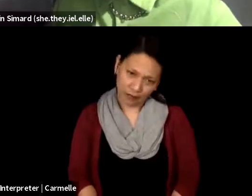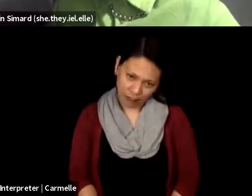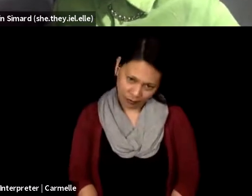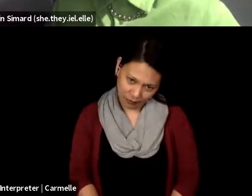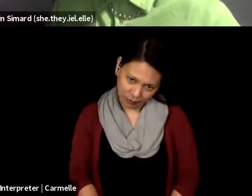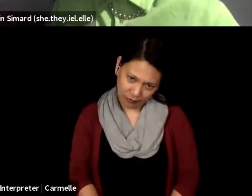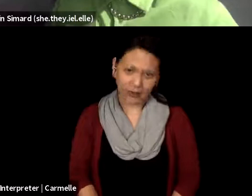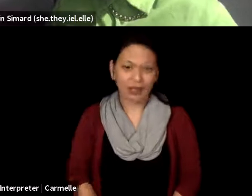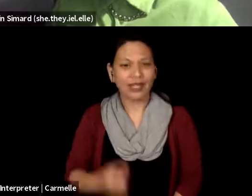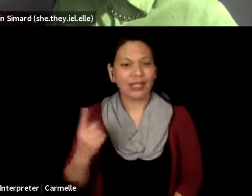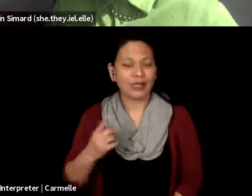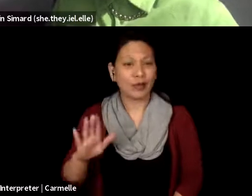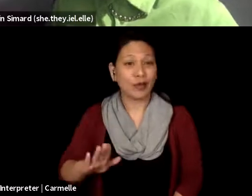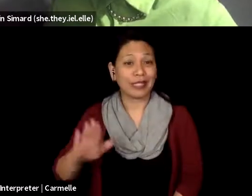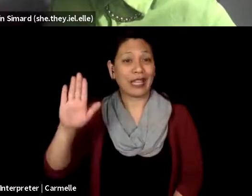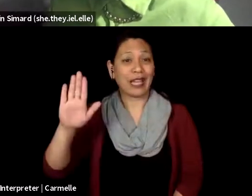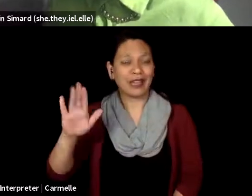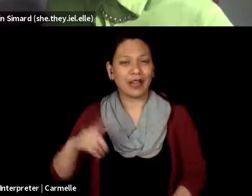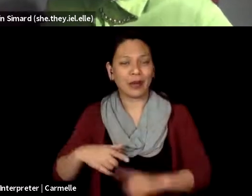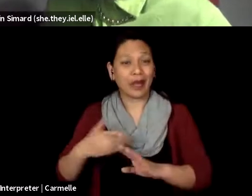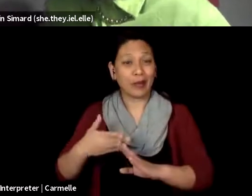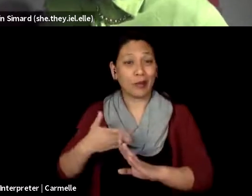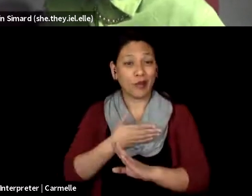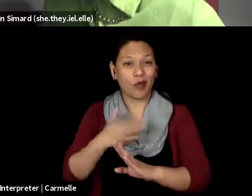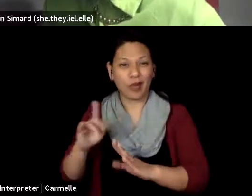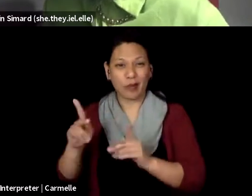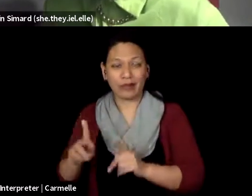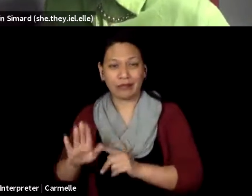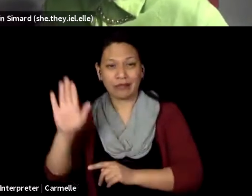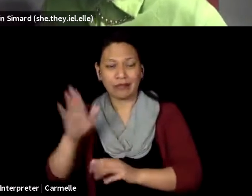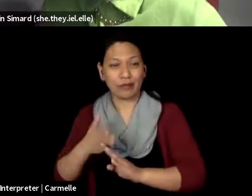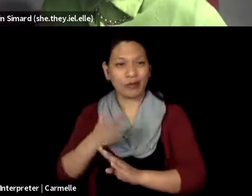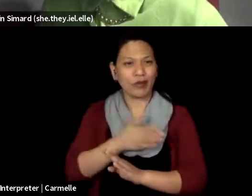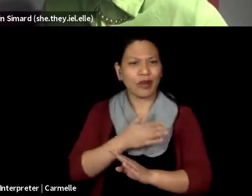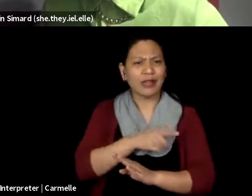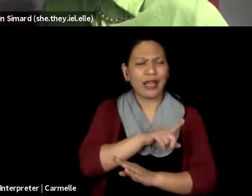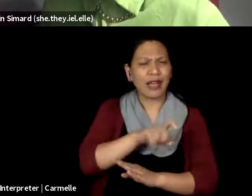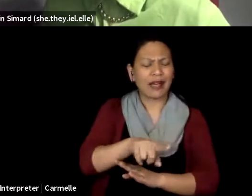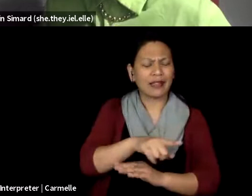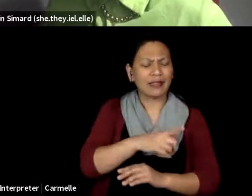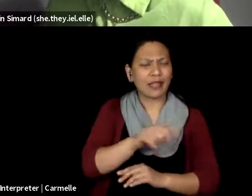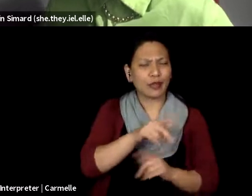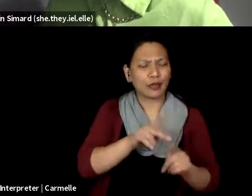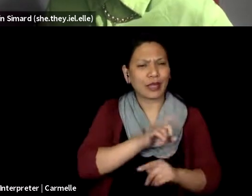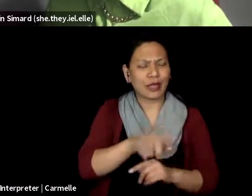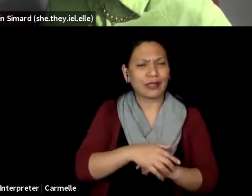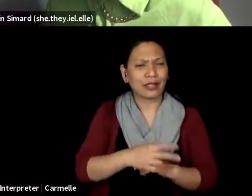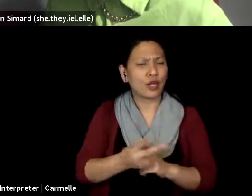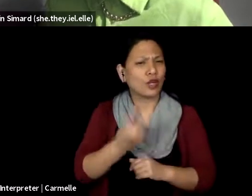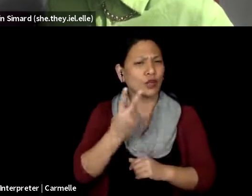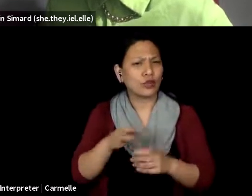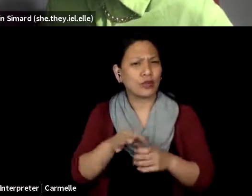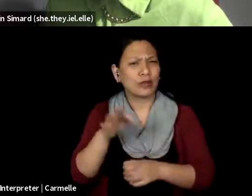Someone raised their hand, but just before, we had a question about, I'm curious about how, as a two-spirit